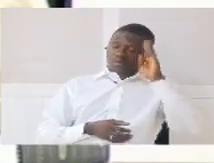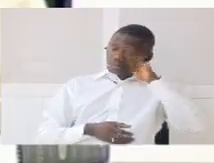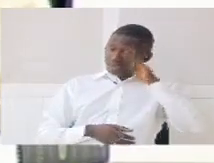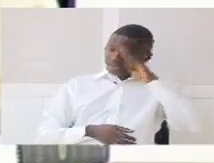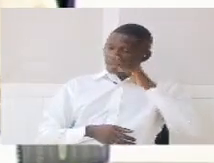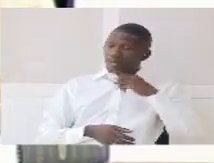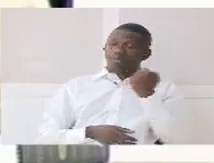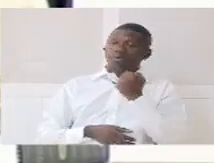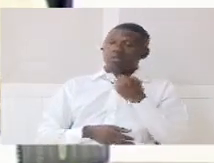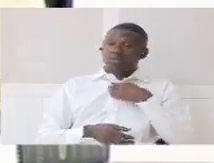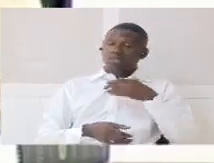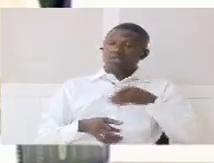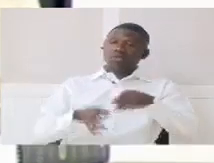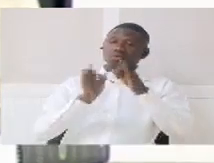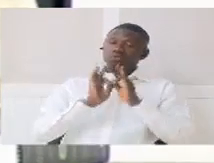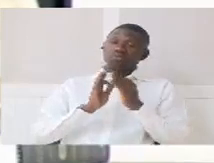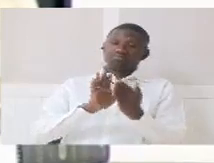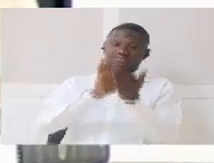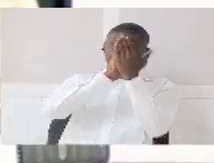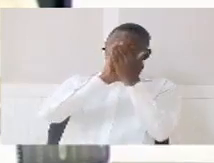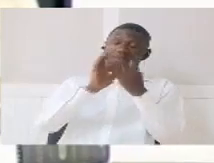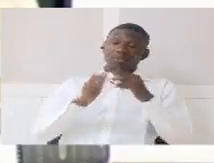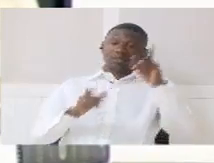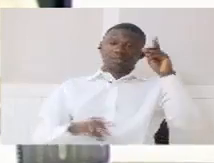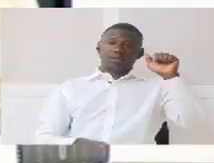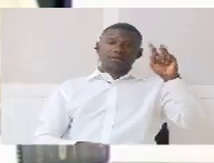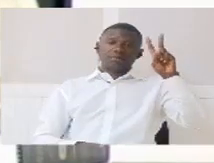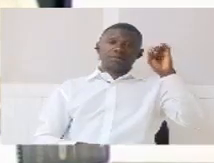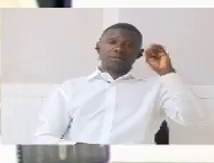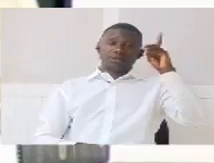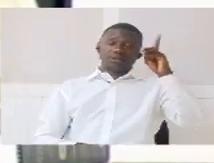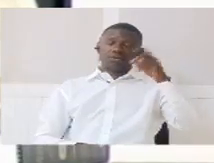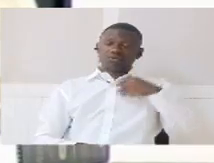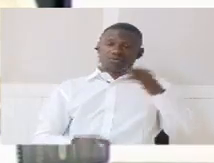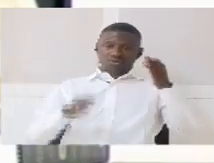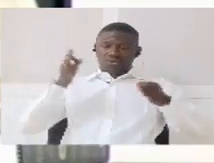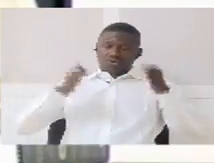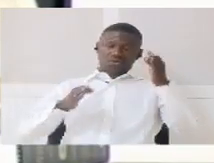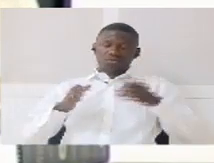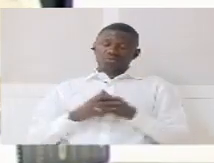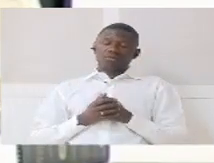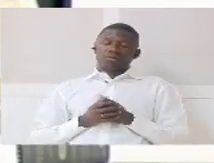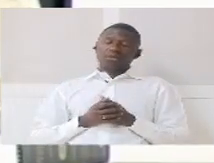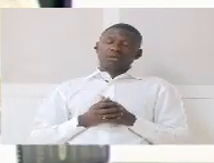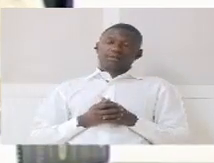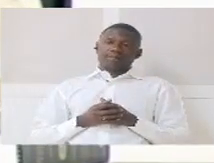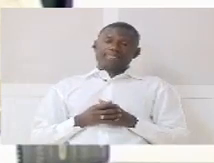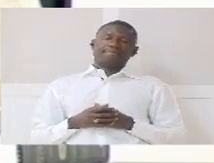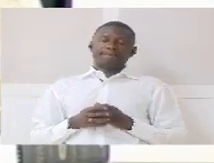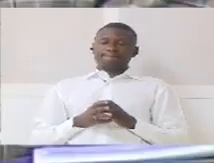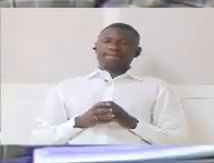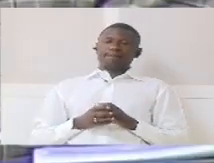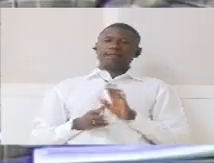he took David to court. So you know, Musa Murunda back to prison. So yeah, Jame ordered for his arrest and he was taken back to prison. Let's take it step by step.